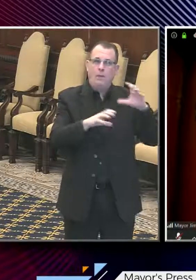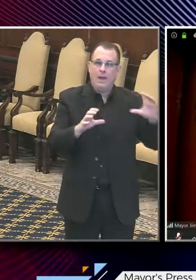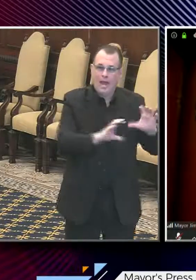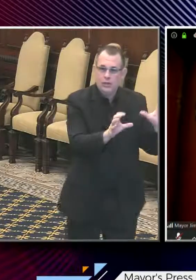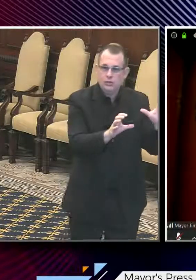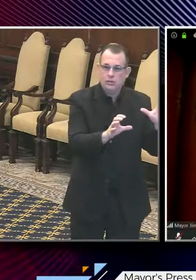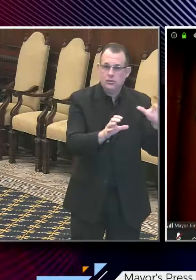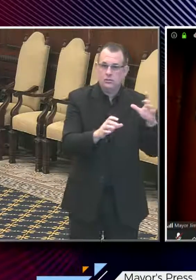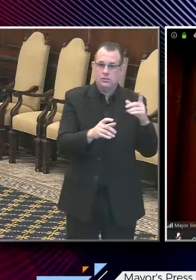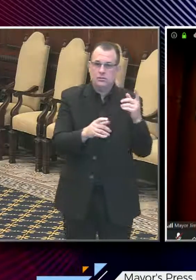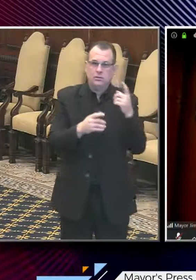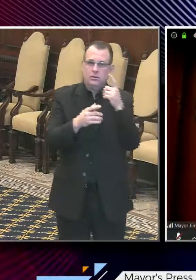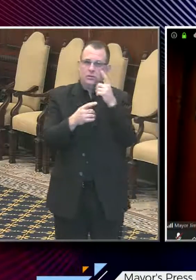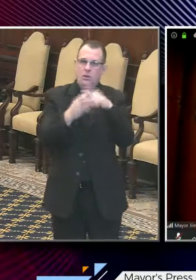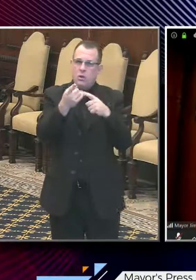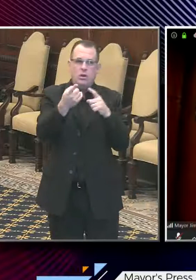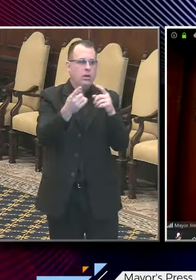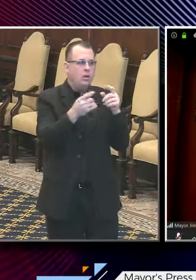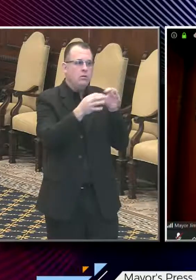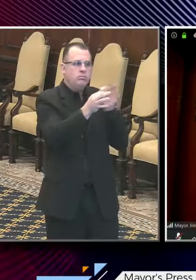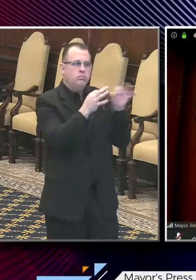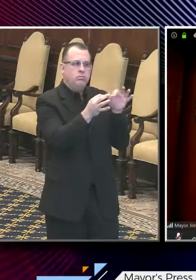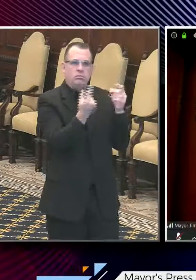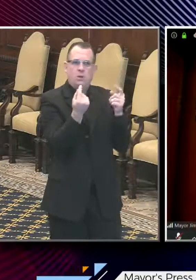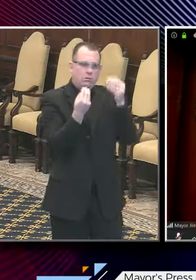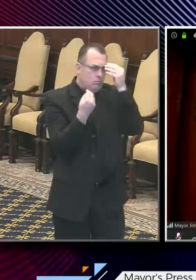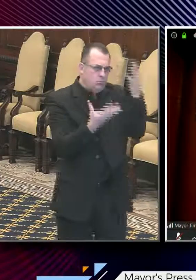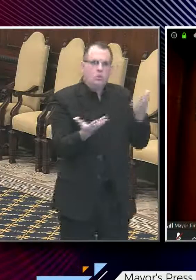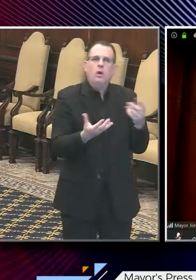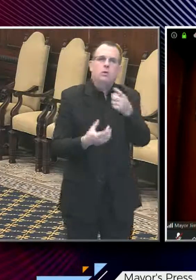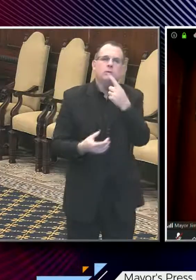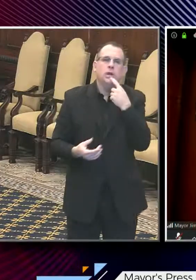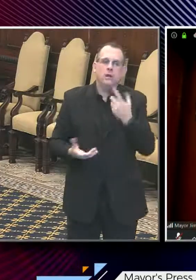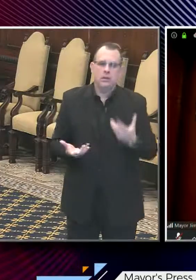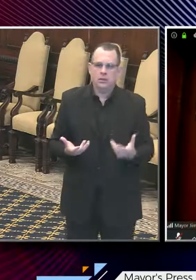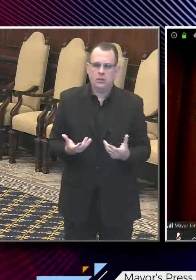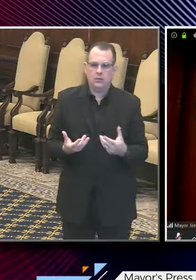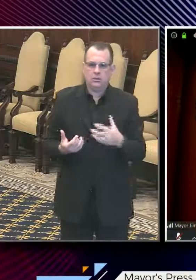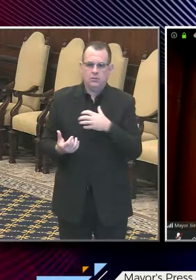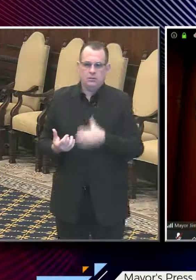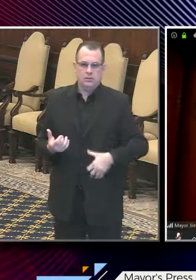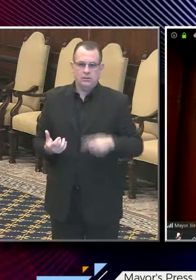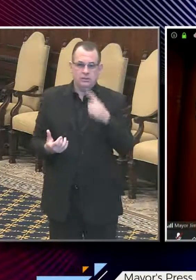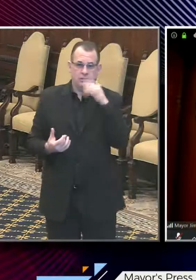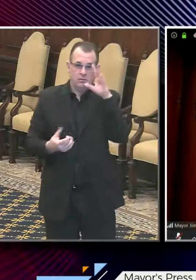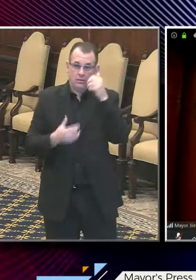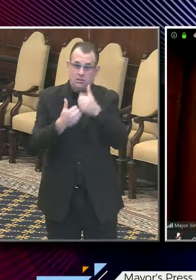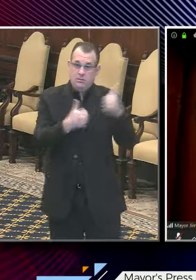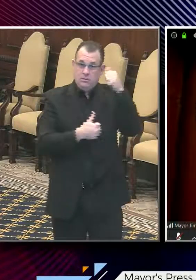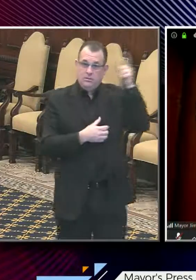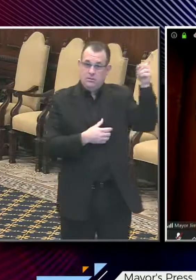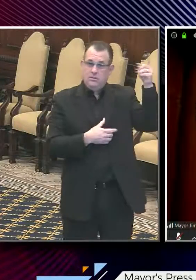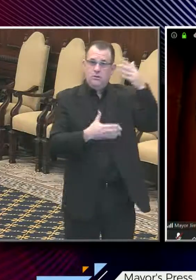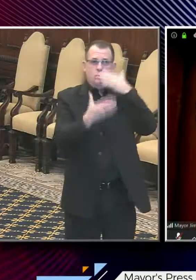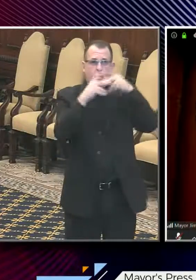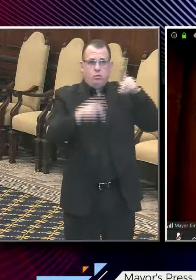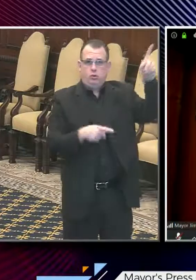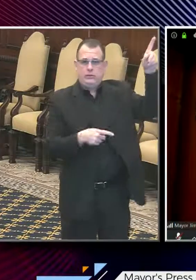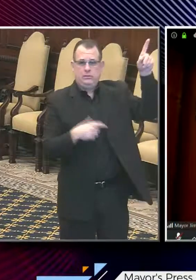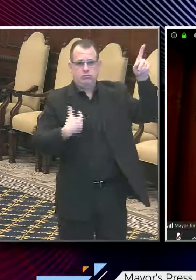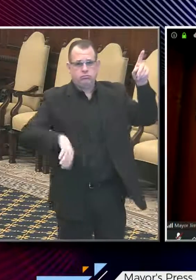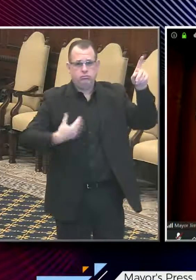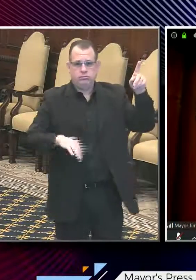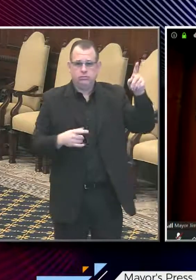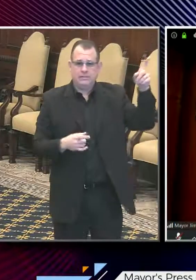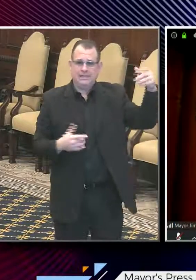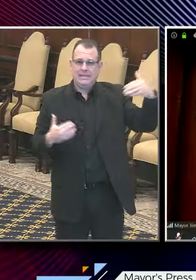is an extremely decent human being. I believe that he has some medical issues in his own family that they're dealing with.